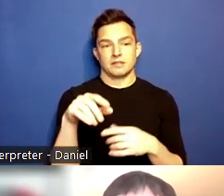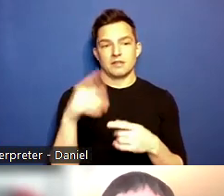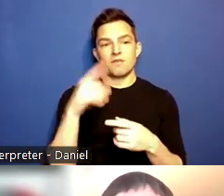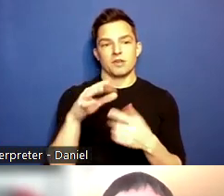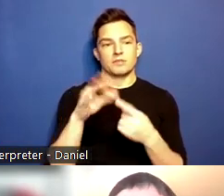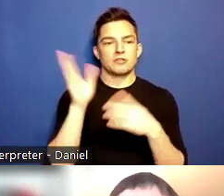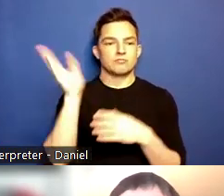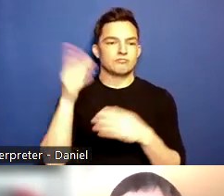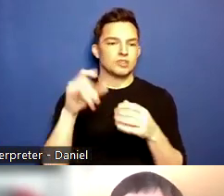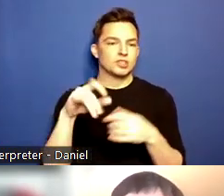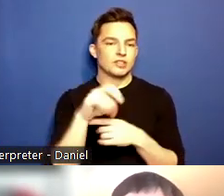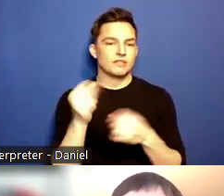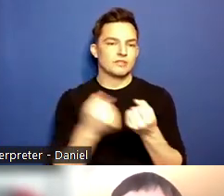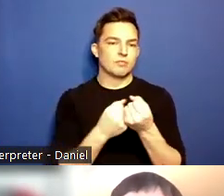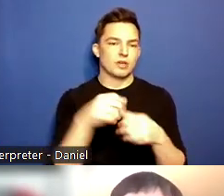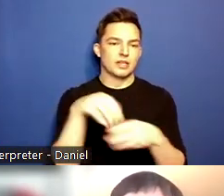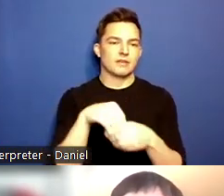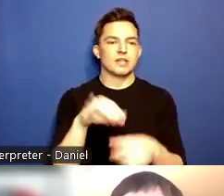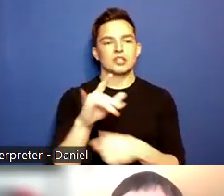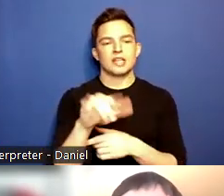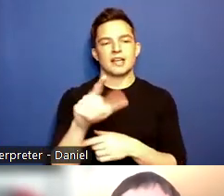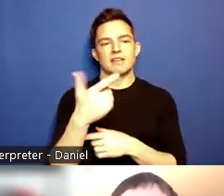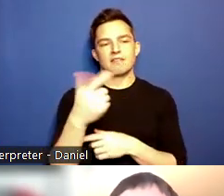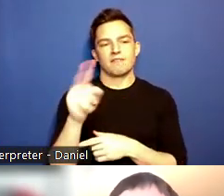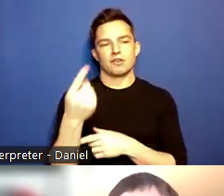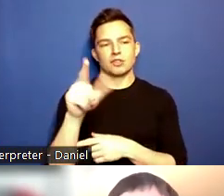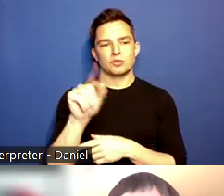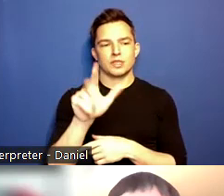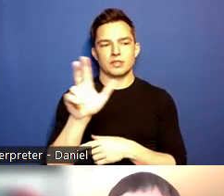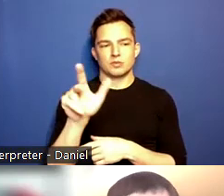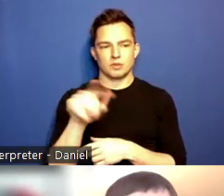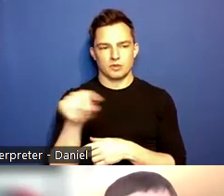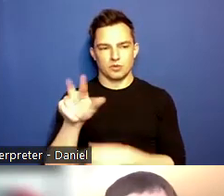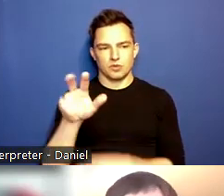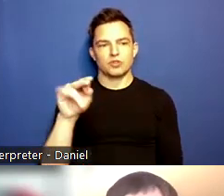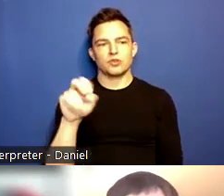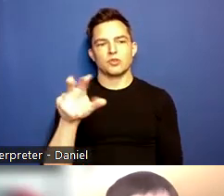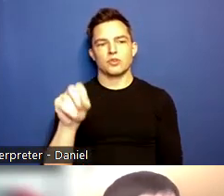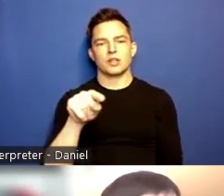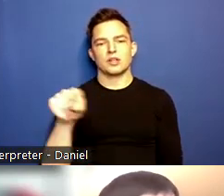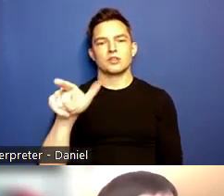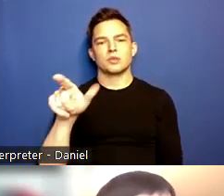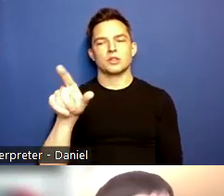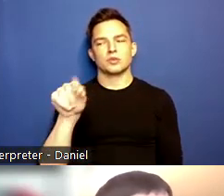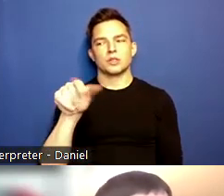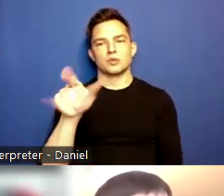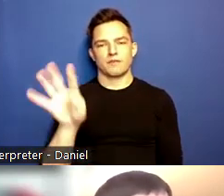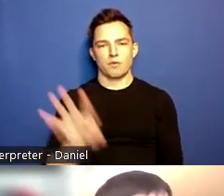engagement is July 1st, 2023 through June 30th, 2024.